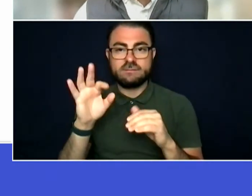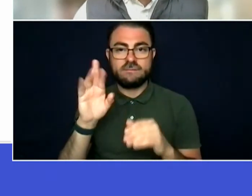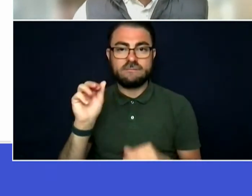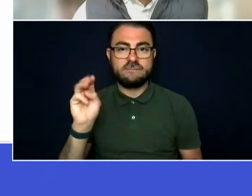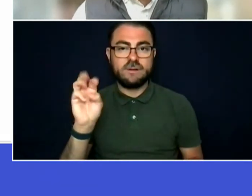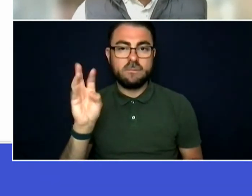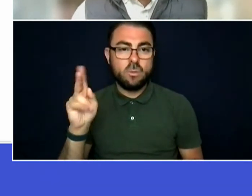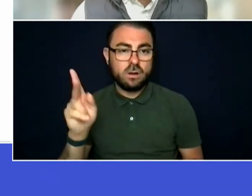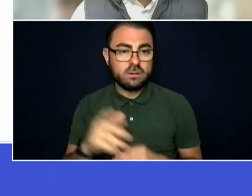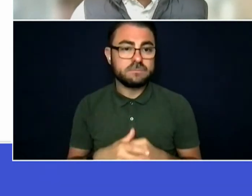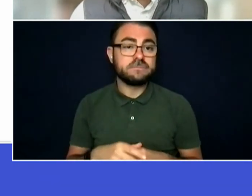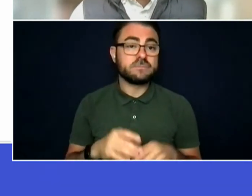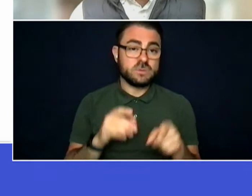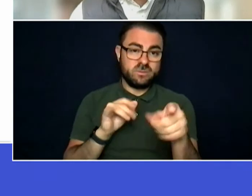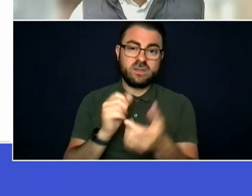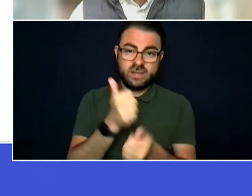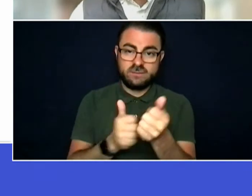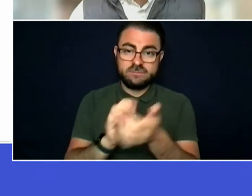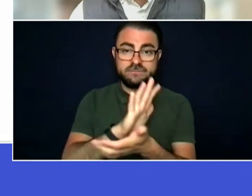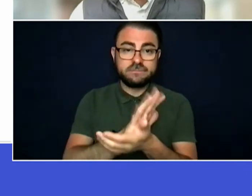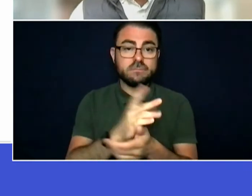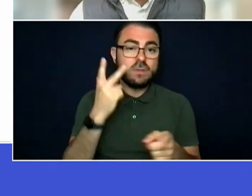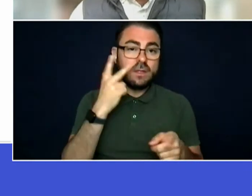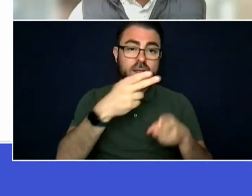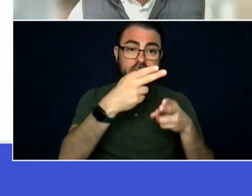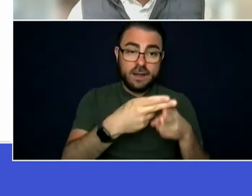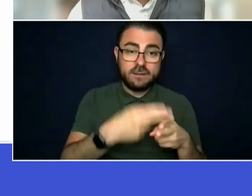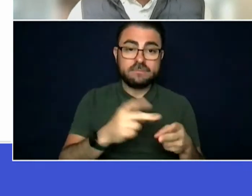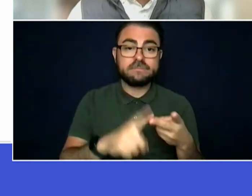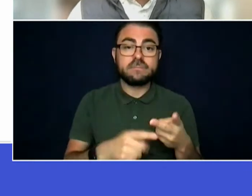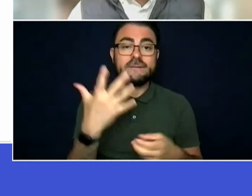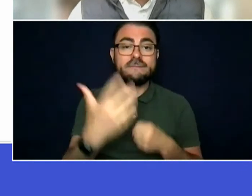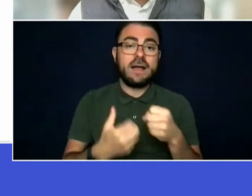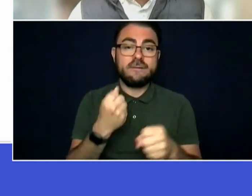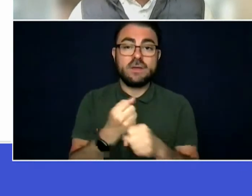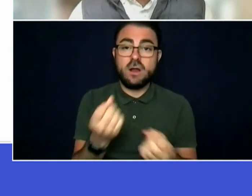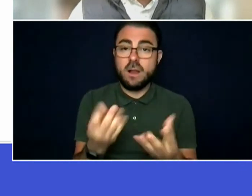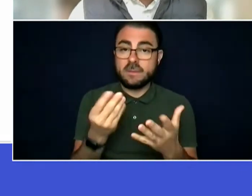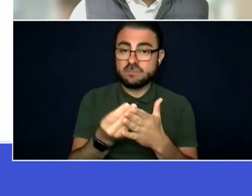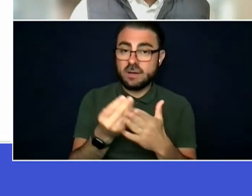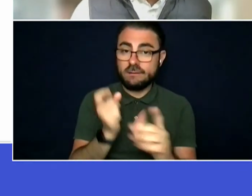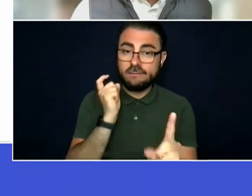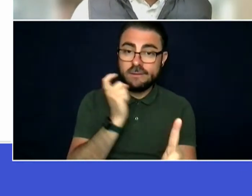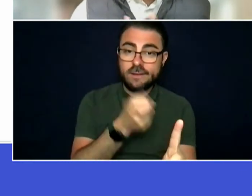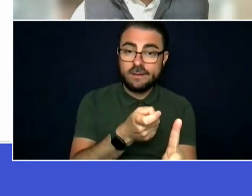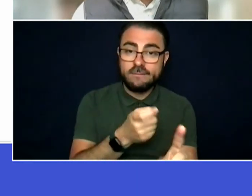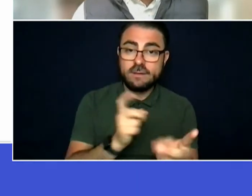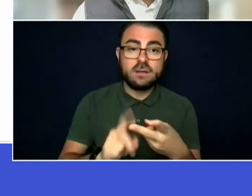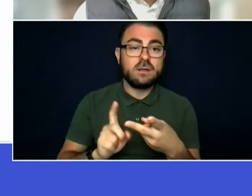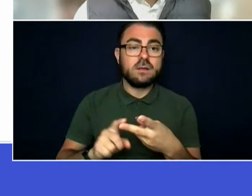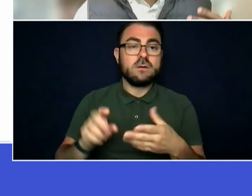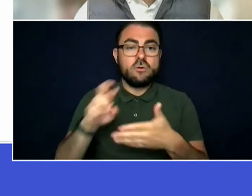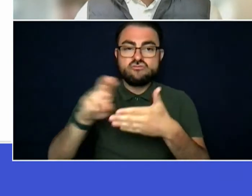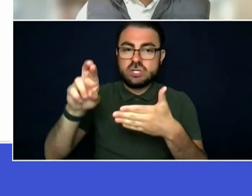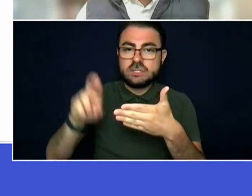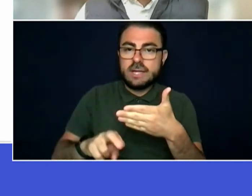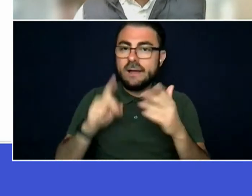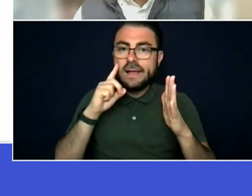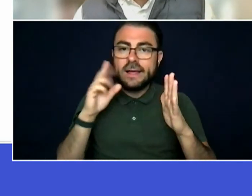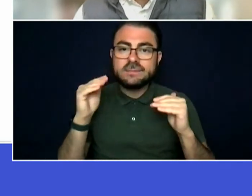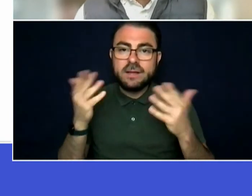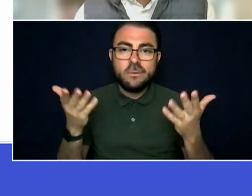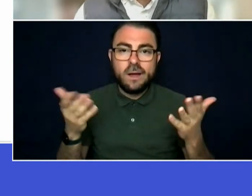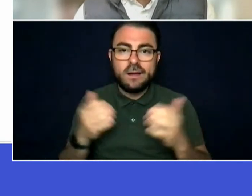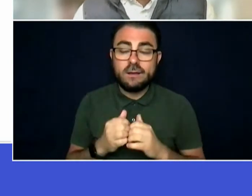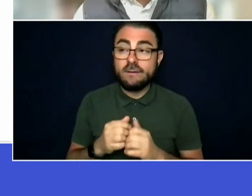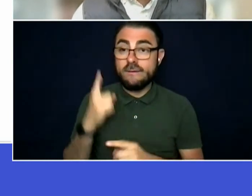of the strategic program, the 5-year funding allocation, the outcomes that we expect to see. So how many homes, what kind of benefits do